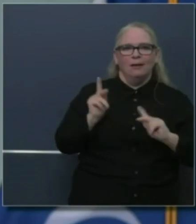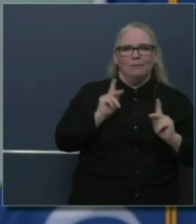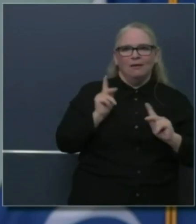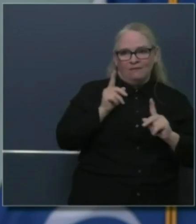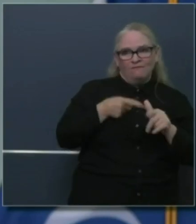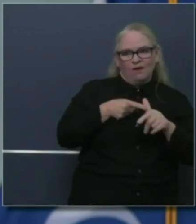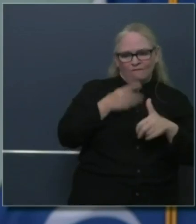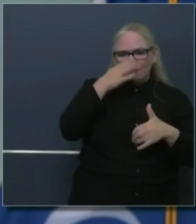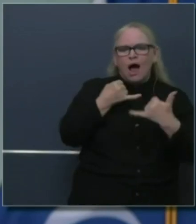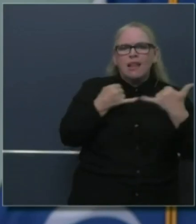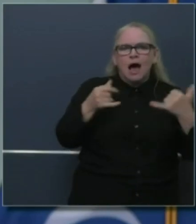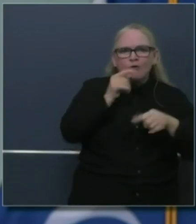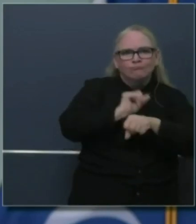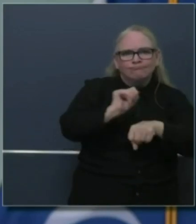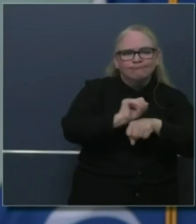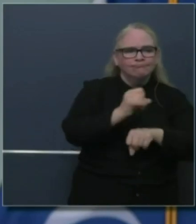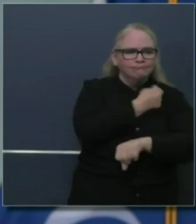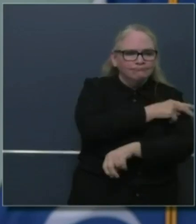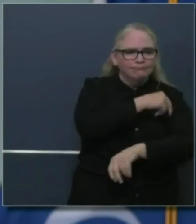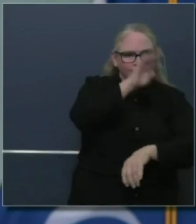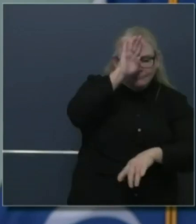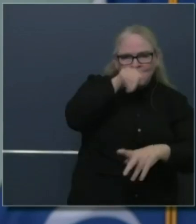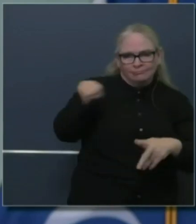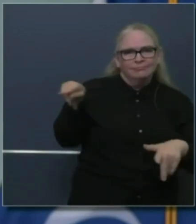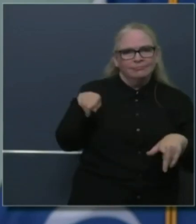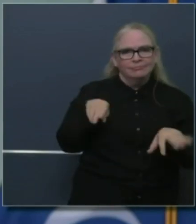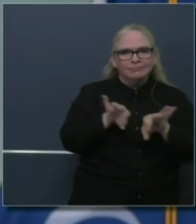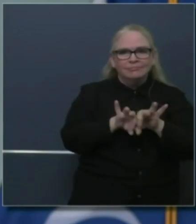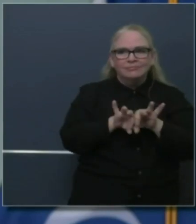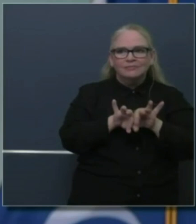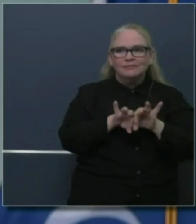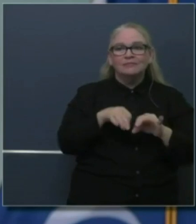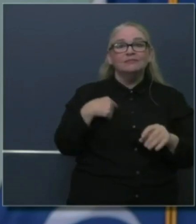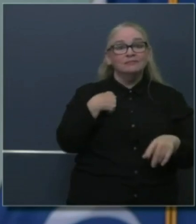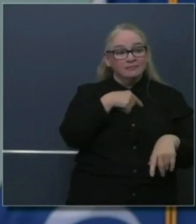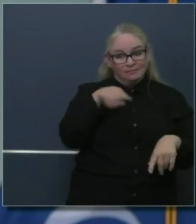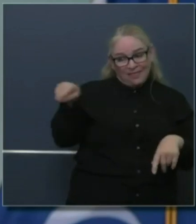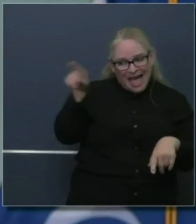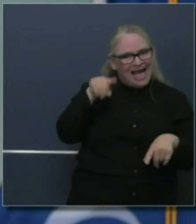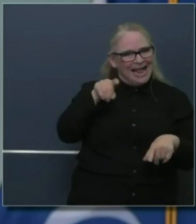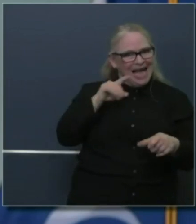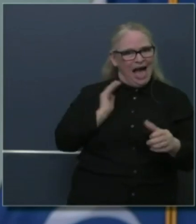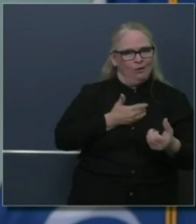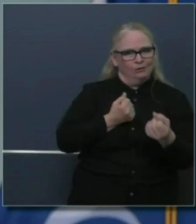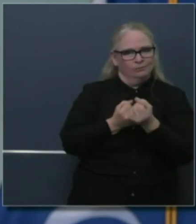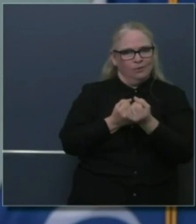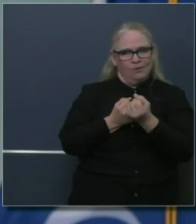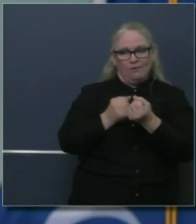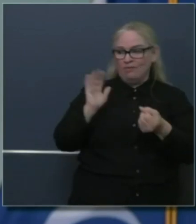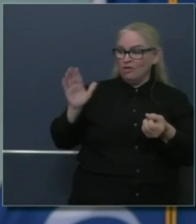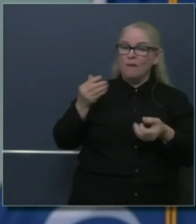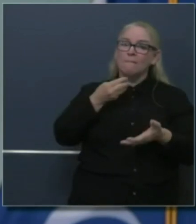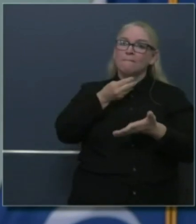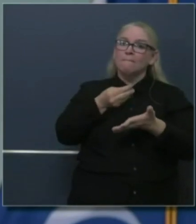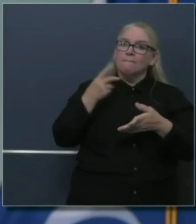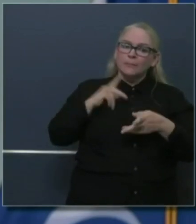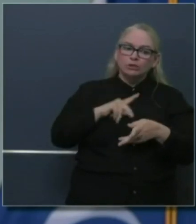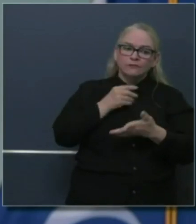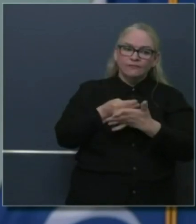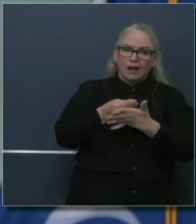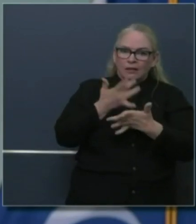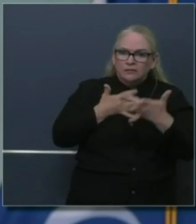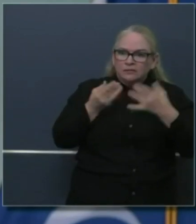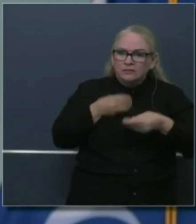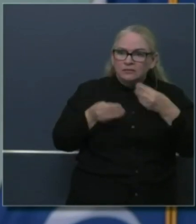vulnerable Californians that need the supports now more than ever because their personal finances are even more devastating than the